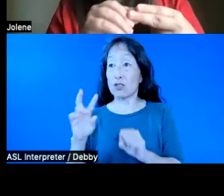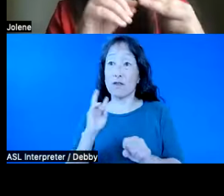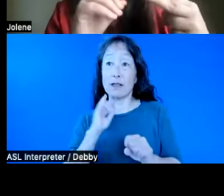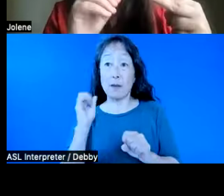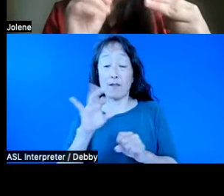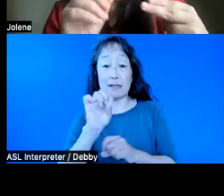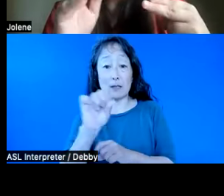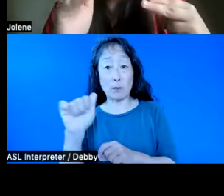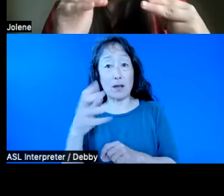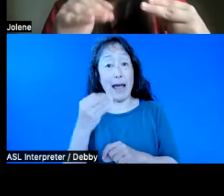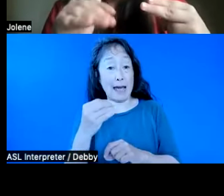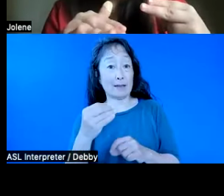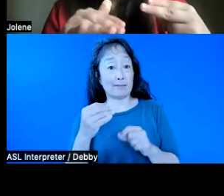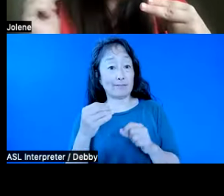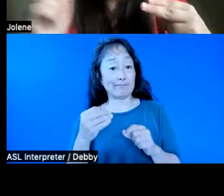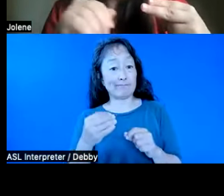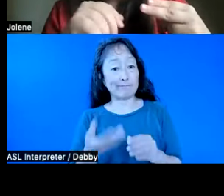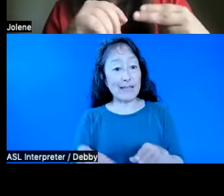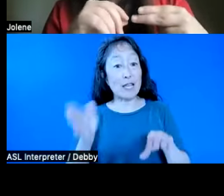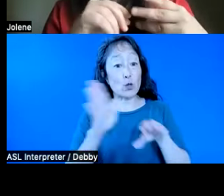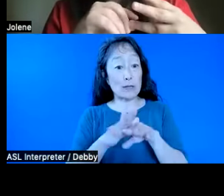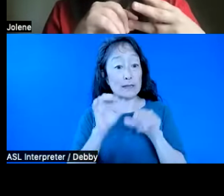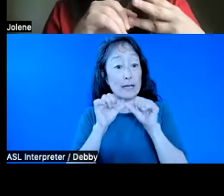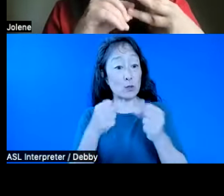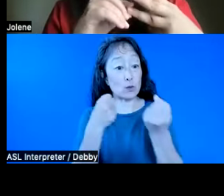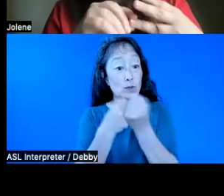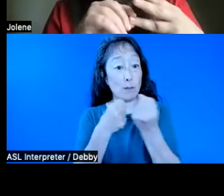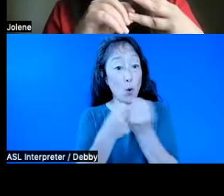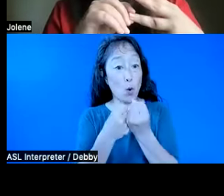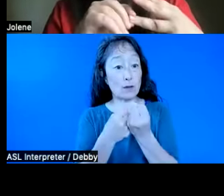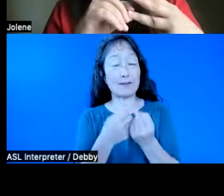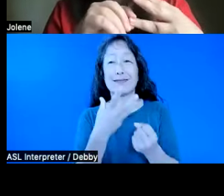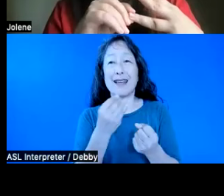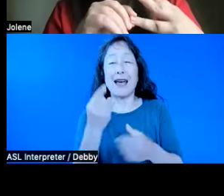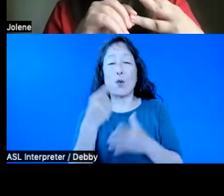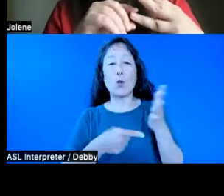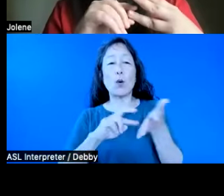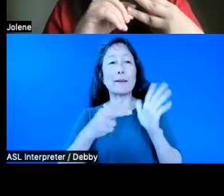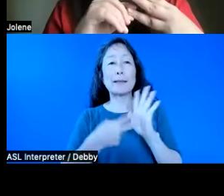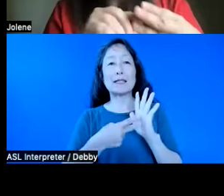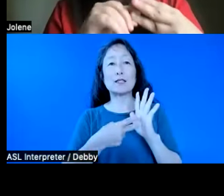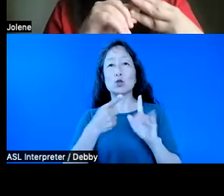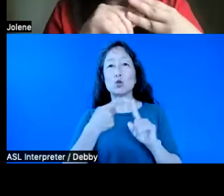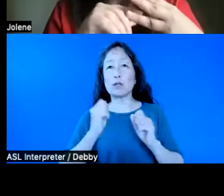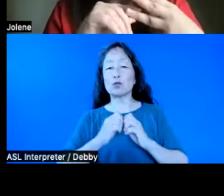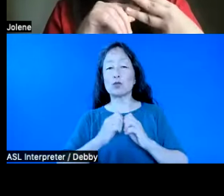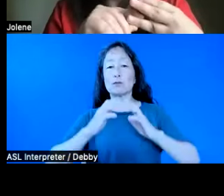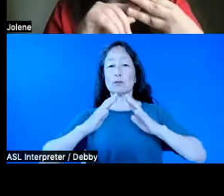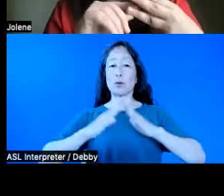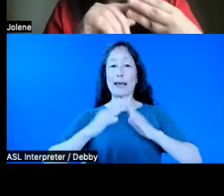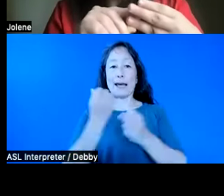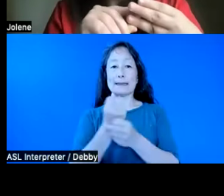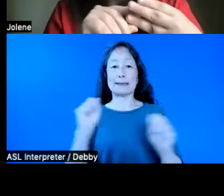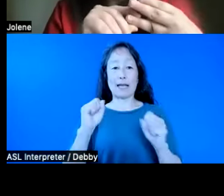support. And not mentioned here, I think it's on the next slide, but really, what does it mean to create a safe community and to hold